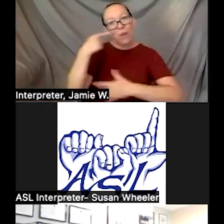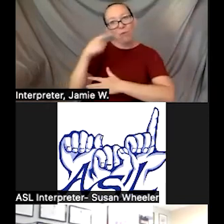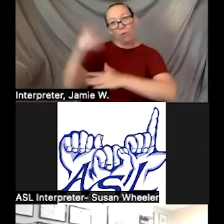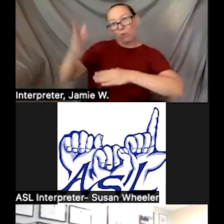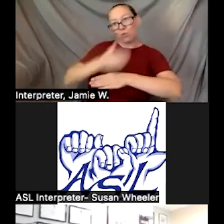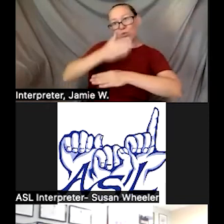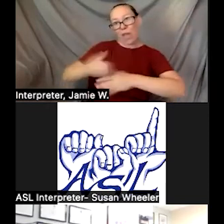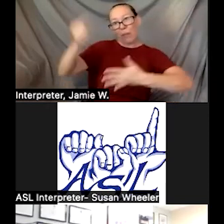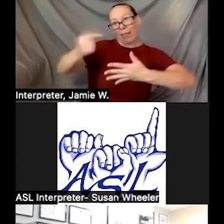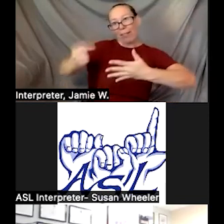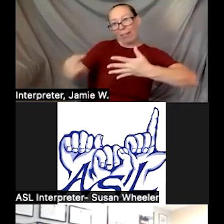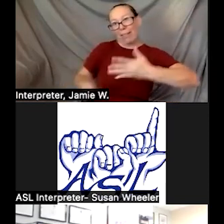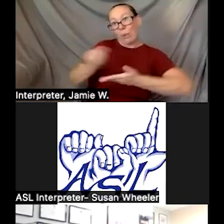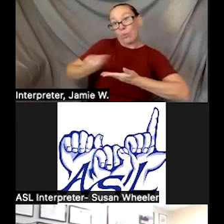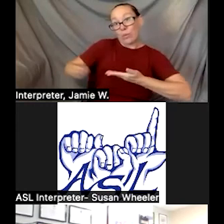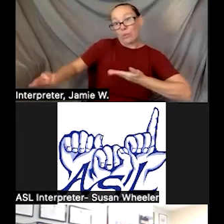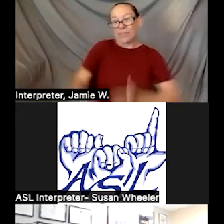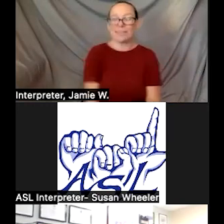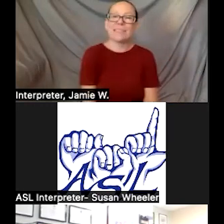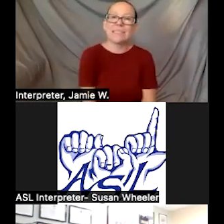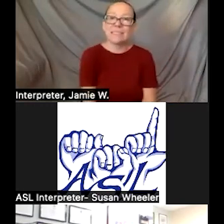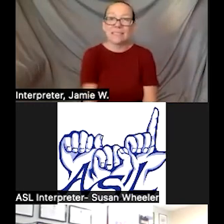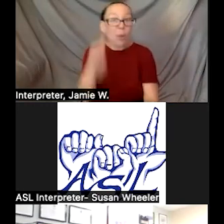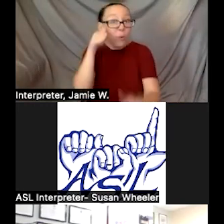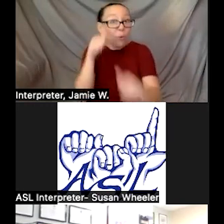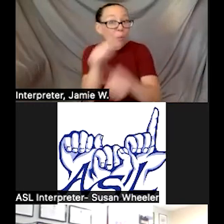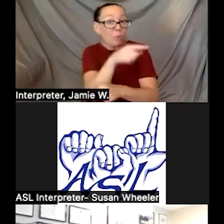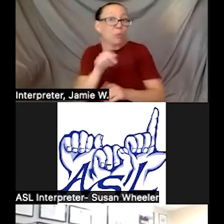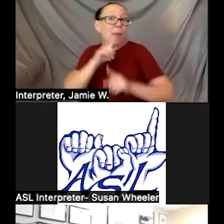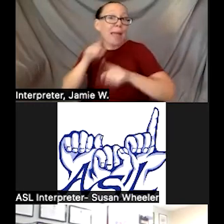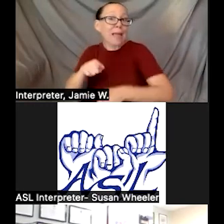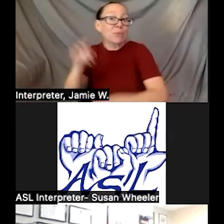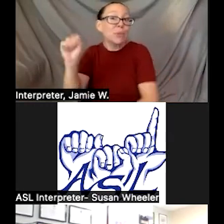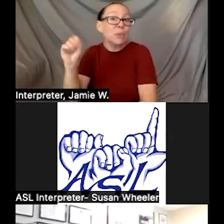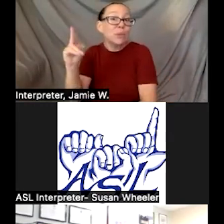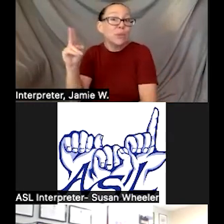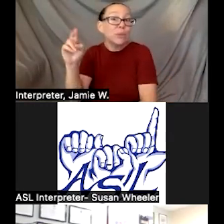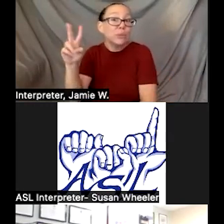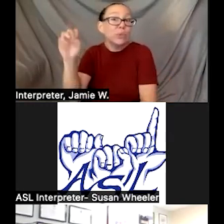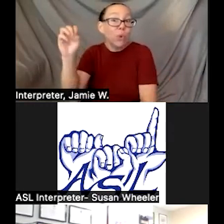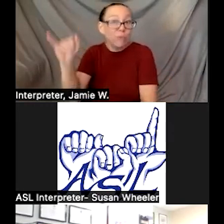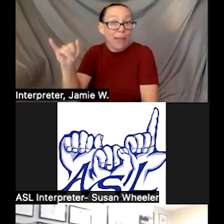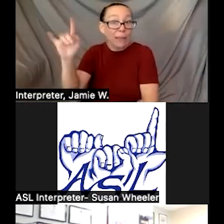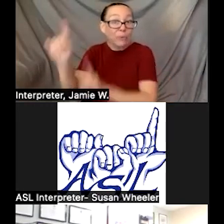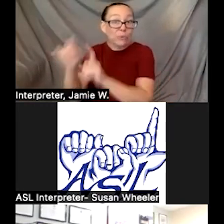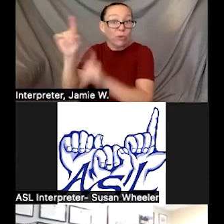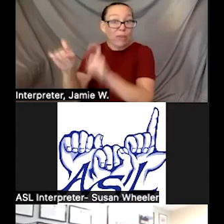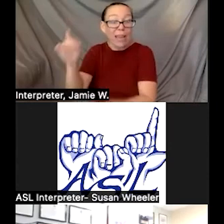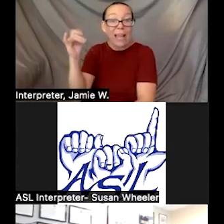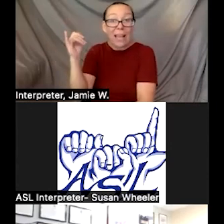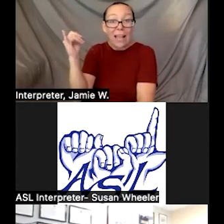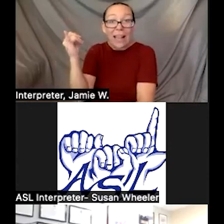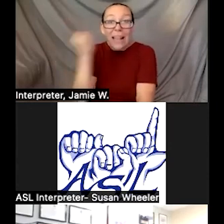Yeah, and just remember, everybody, when you do your survey, that if you like me, give me a 5. If you didn't like me, my name is